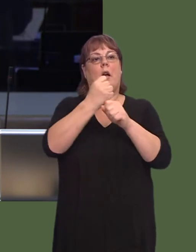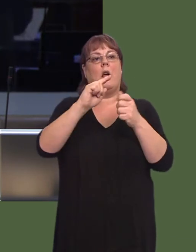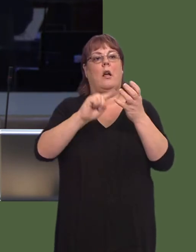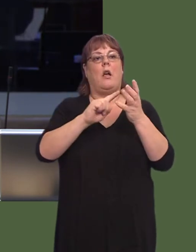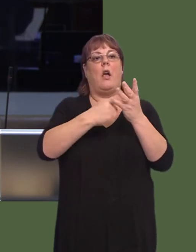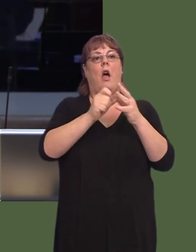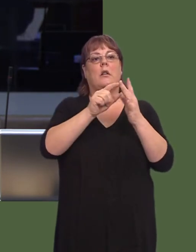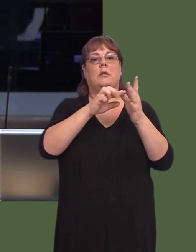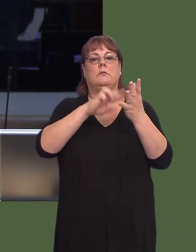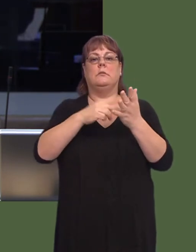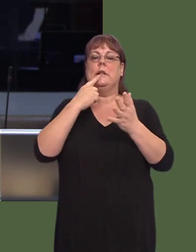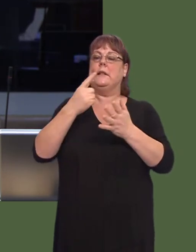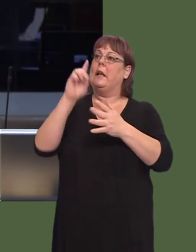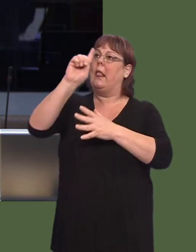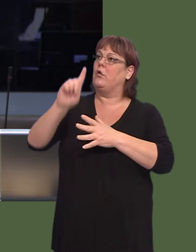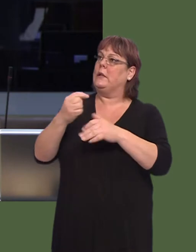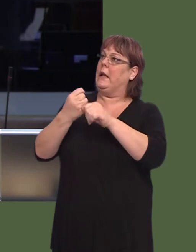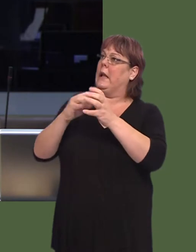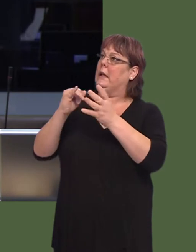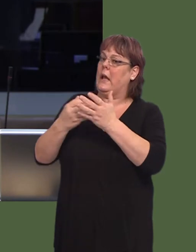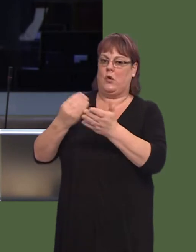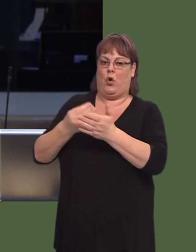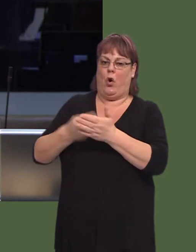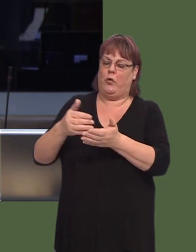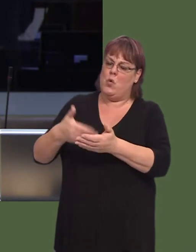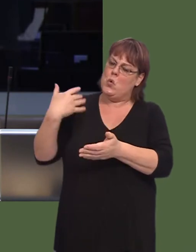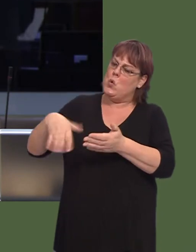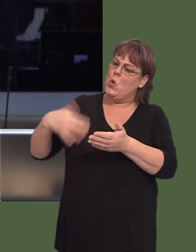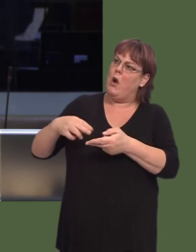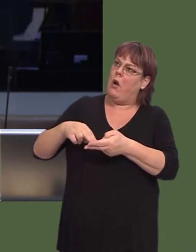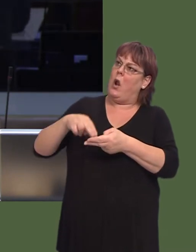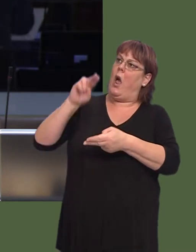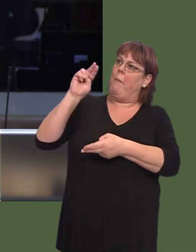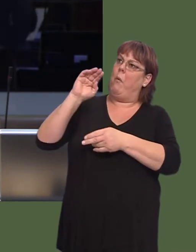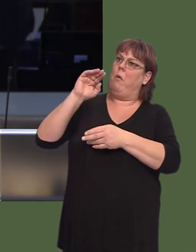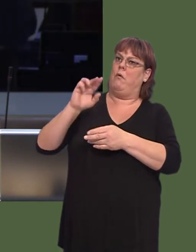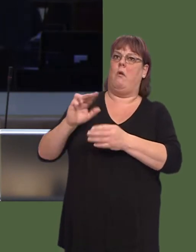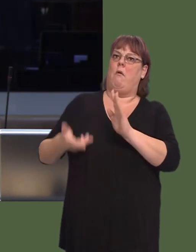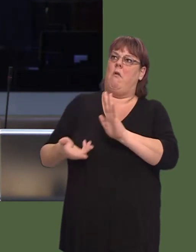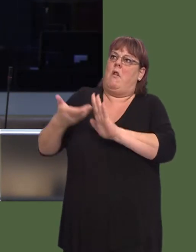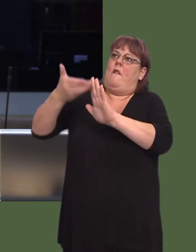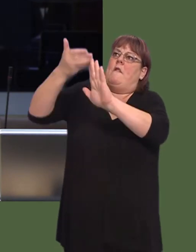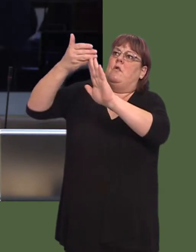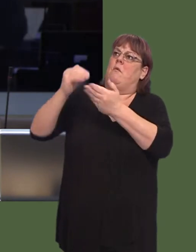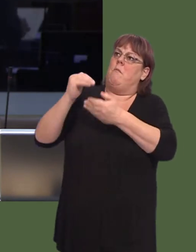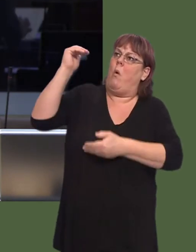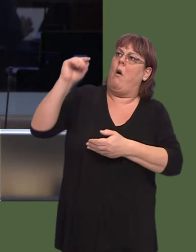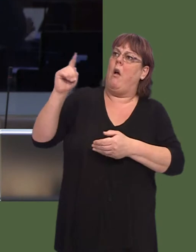there was a report saying that electricity and gas prices have risen in the last 20 years by three times the rate of inflation, and the average household now